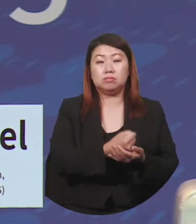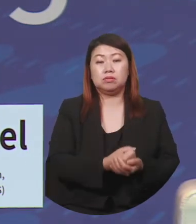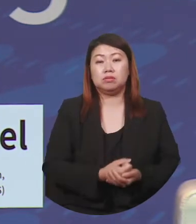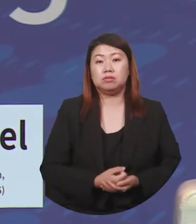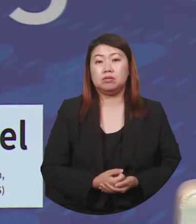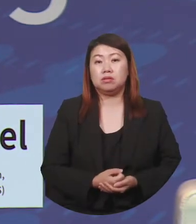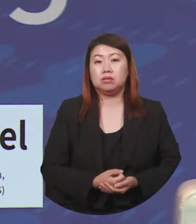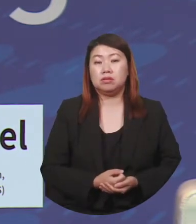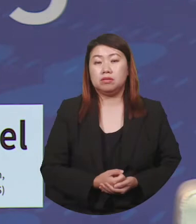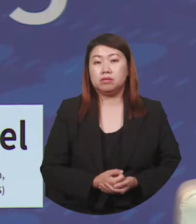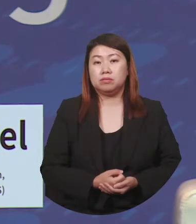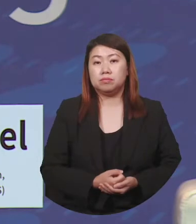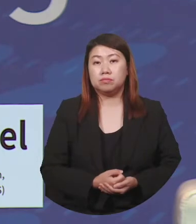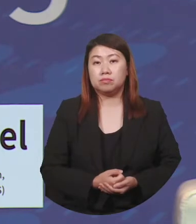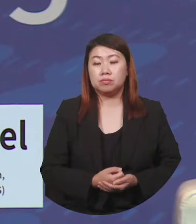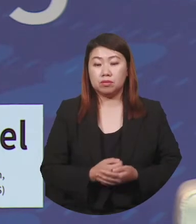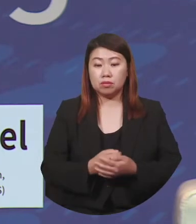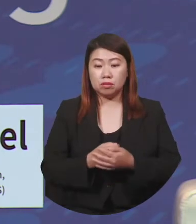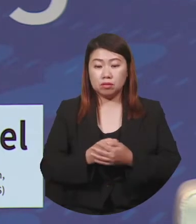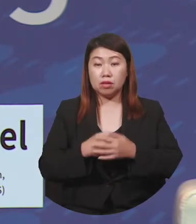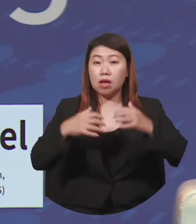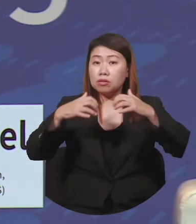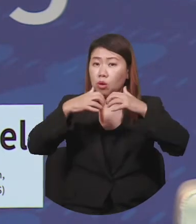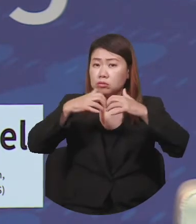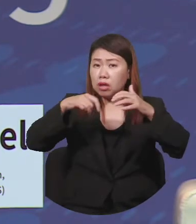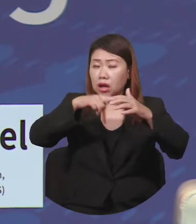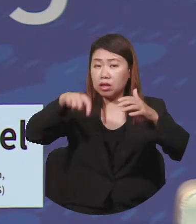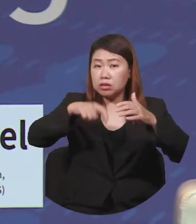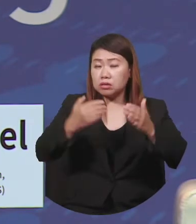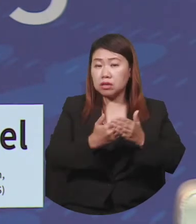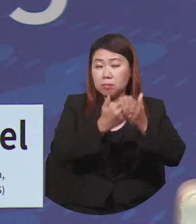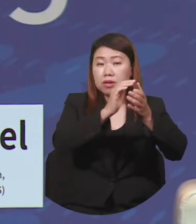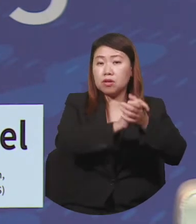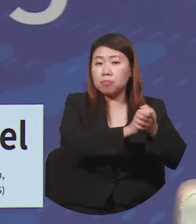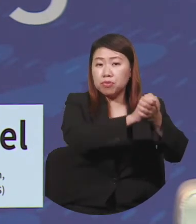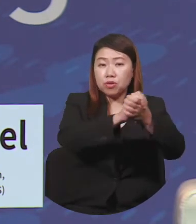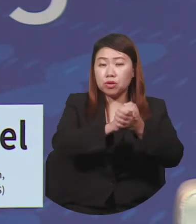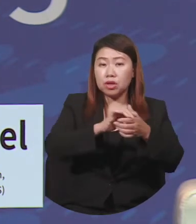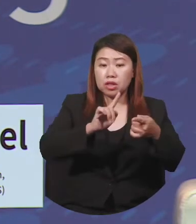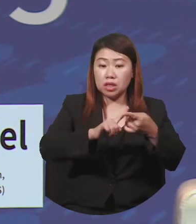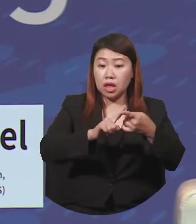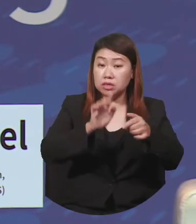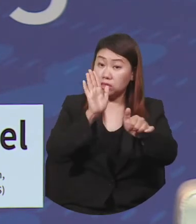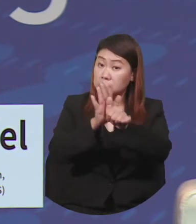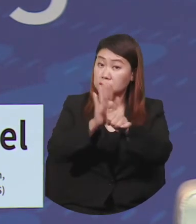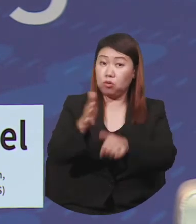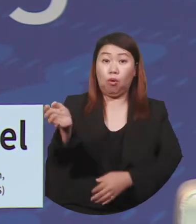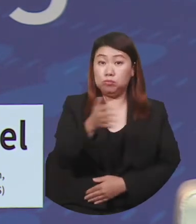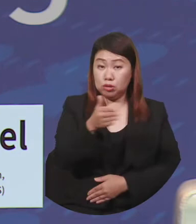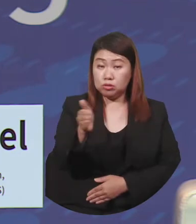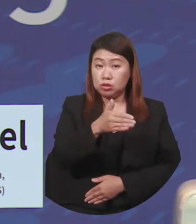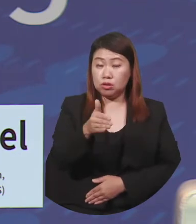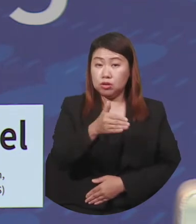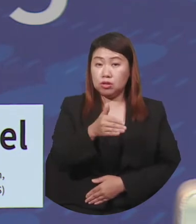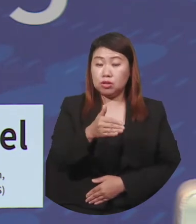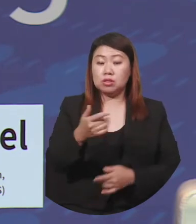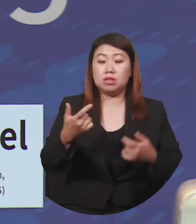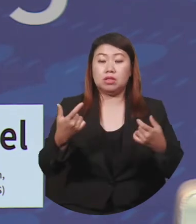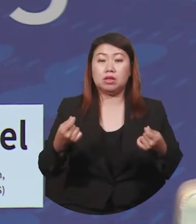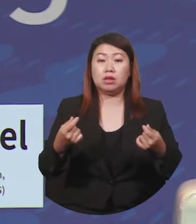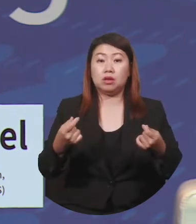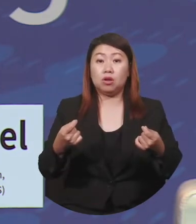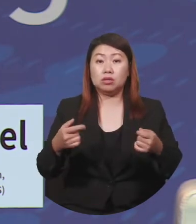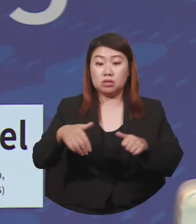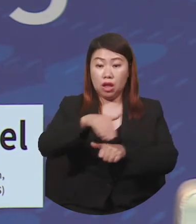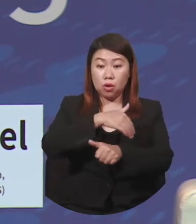development cooperation. Then we had a time where geostrategic considerations were not any longer that strong, and now they are back, but